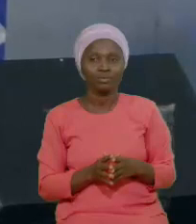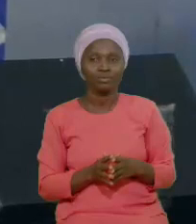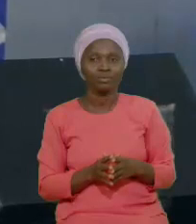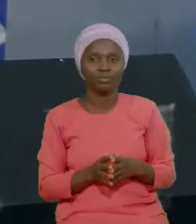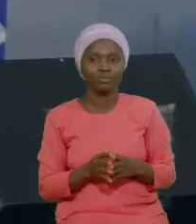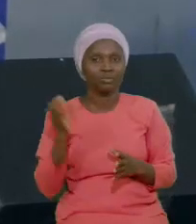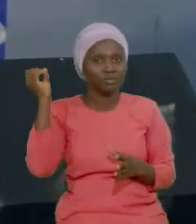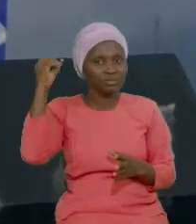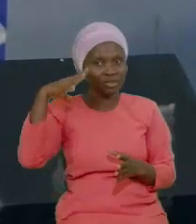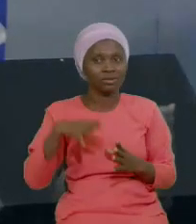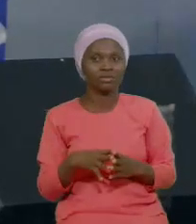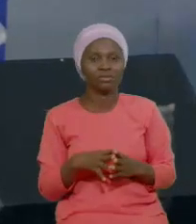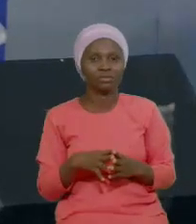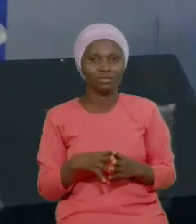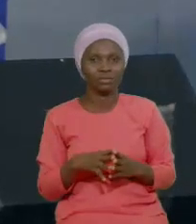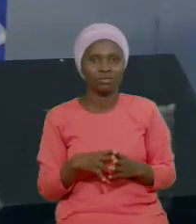Grace, I'm going to spell it for you.